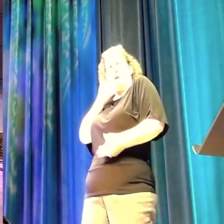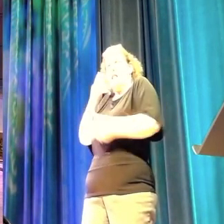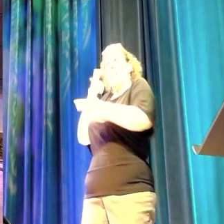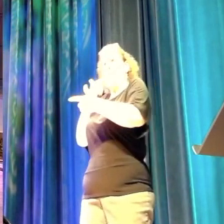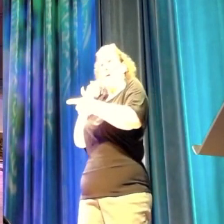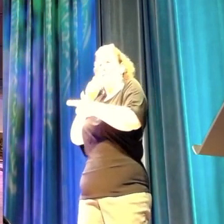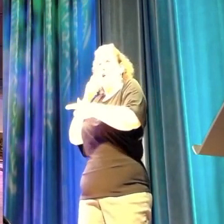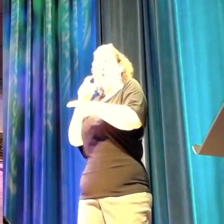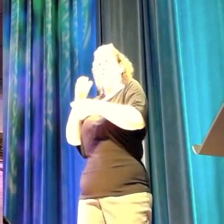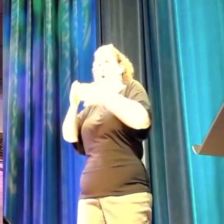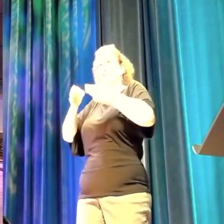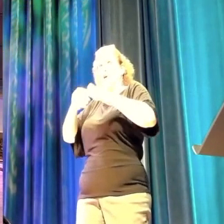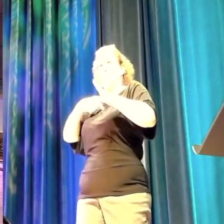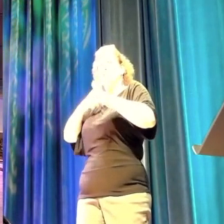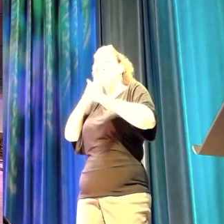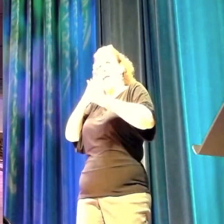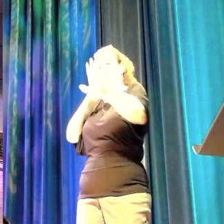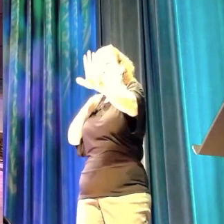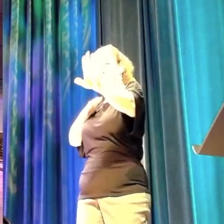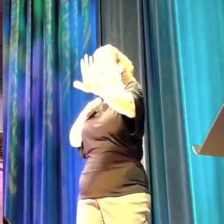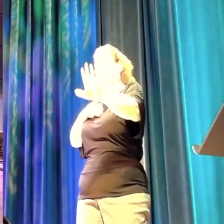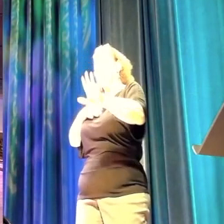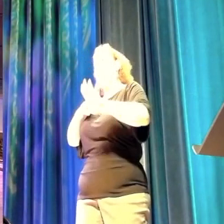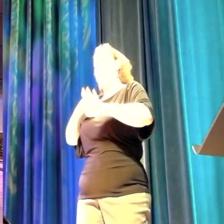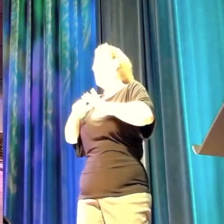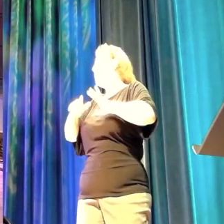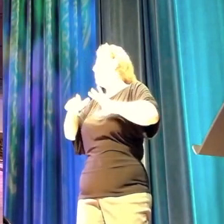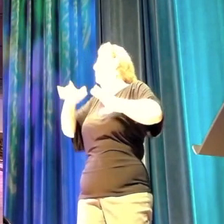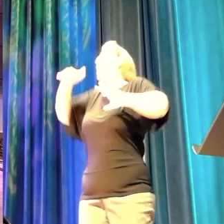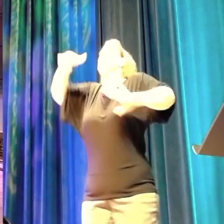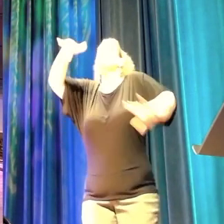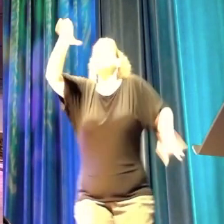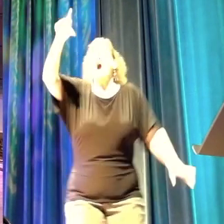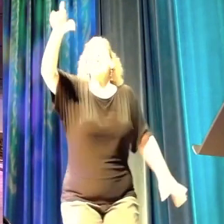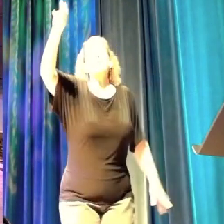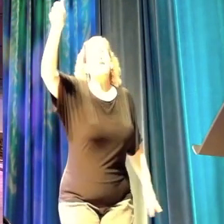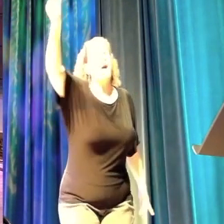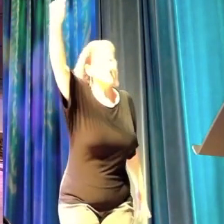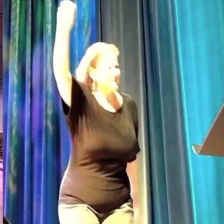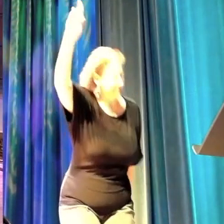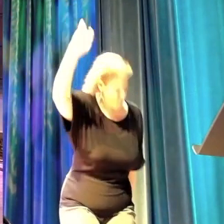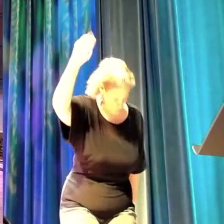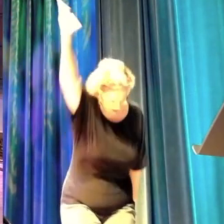Don't judge it. Just laugh, all right? Yolanda